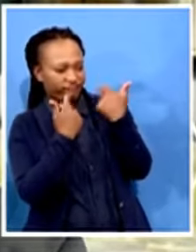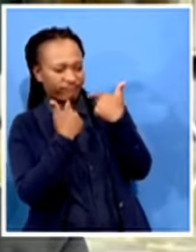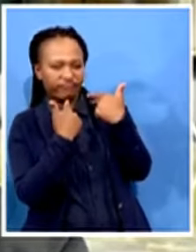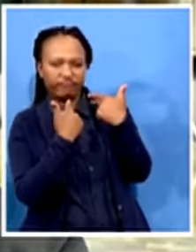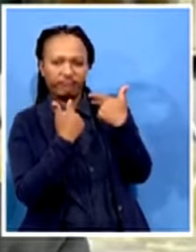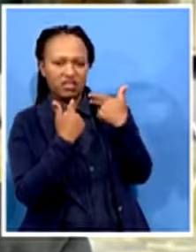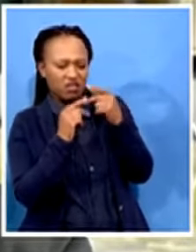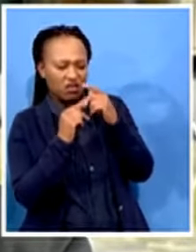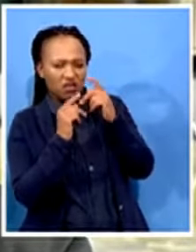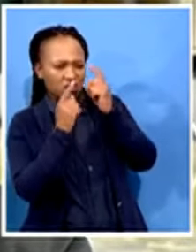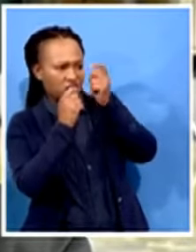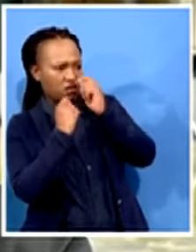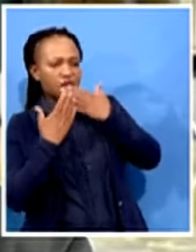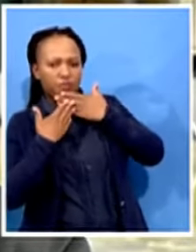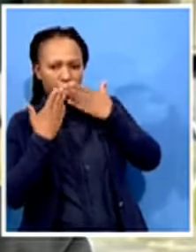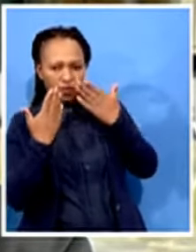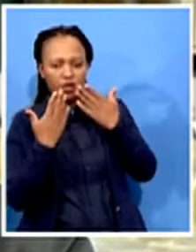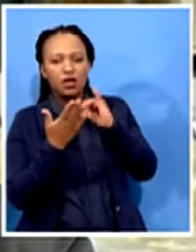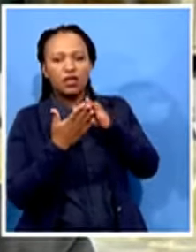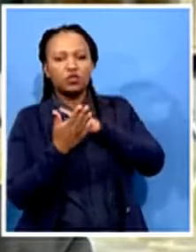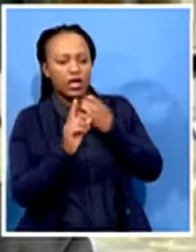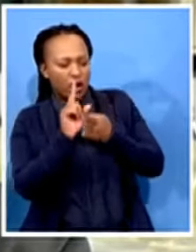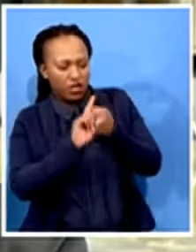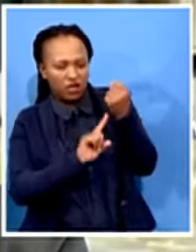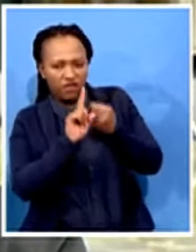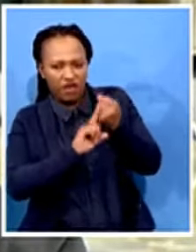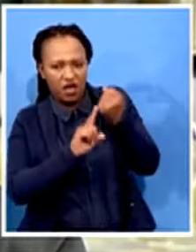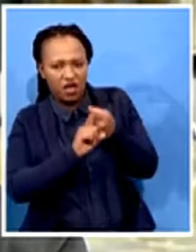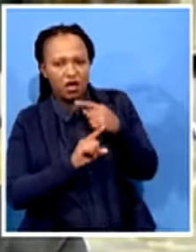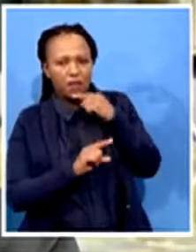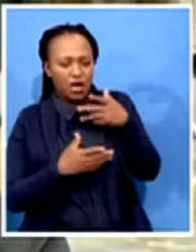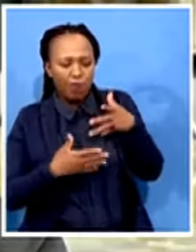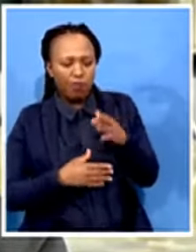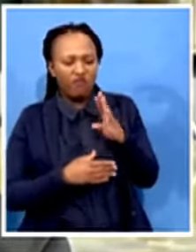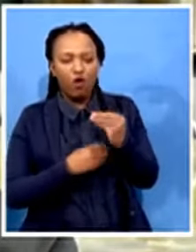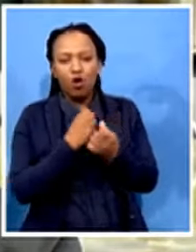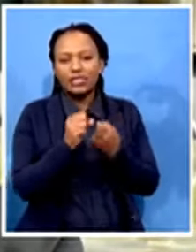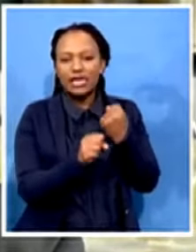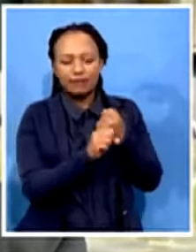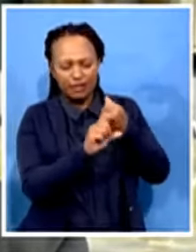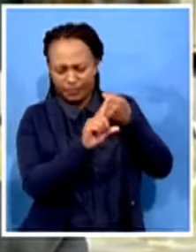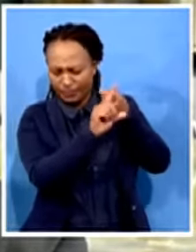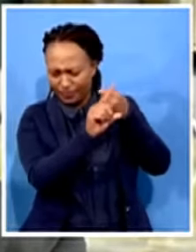now. I've been there for 40 years fighting in this way for exposure